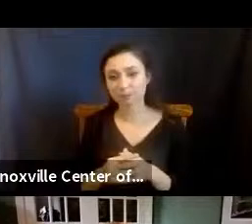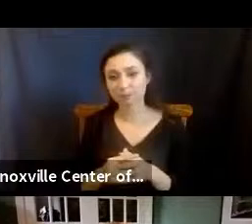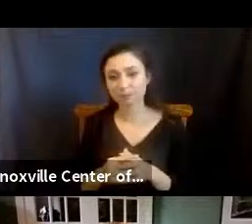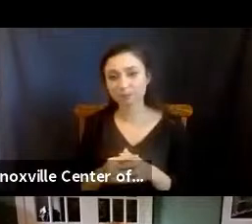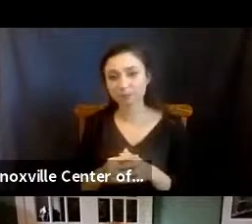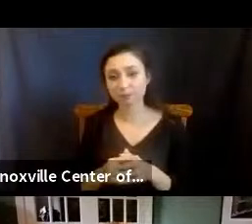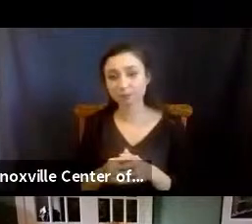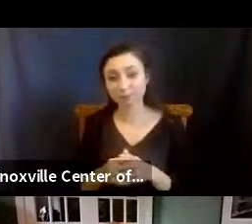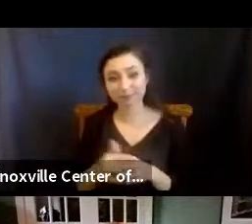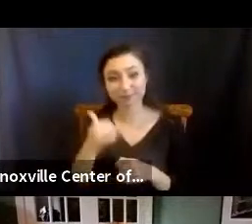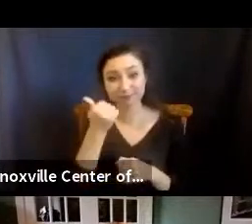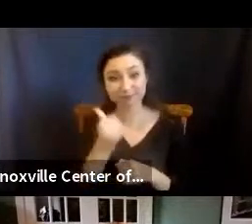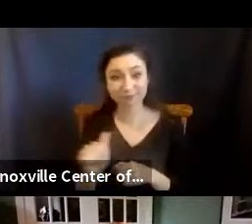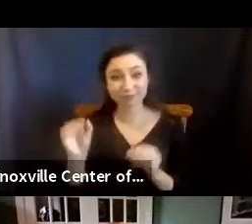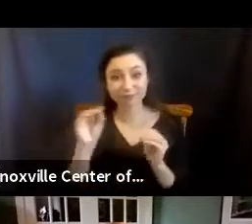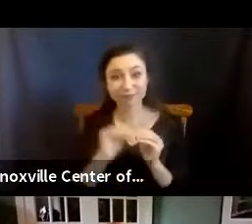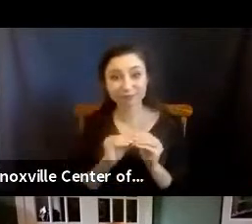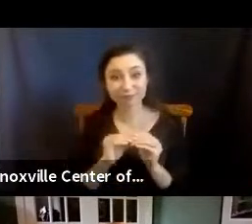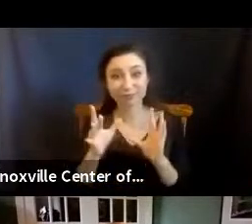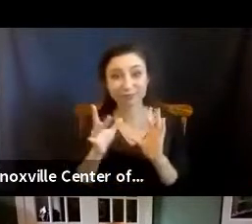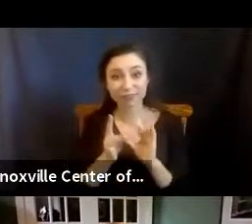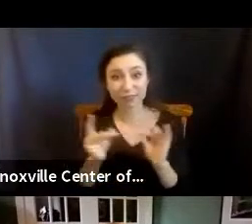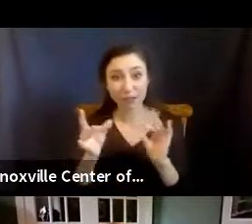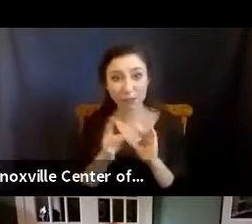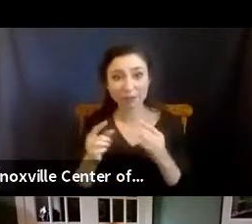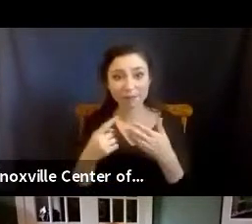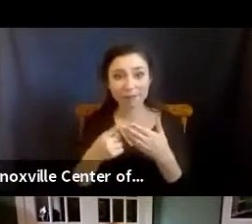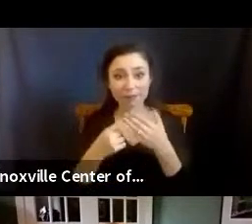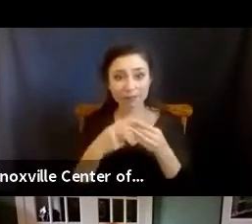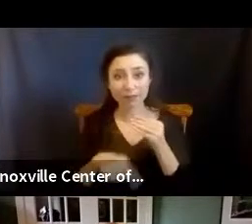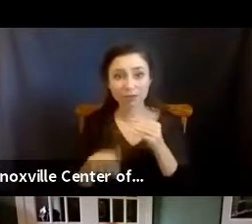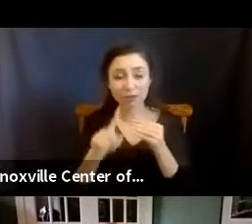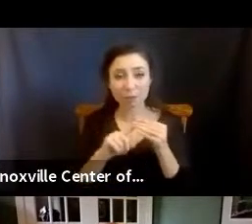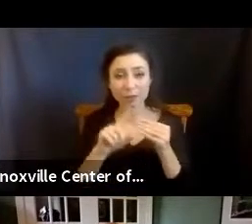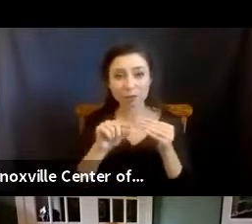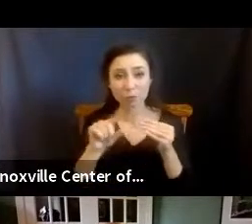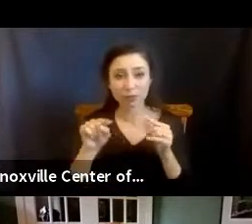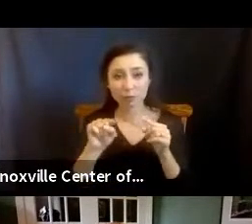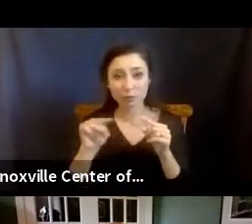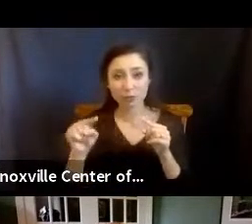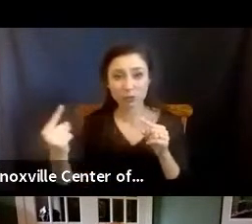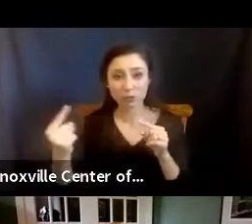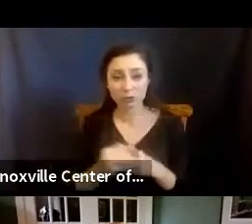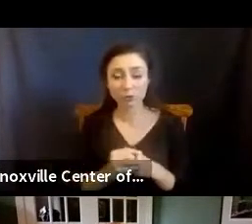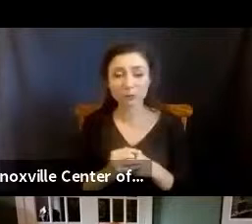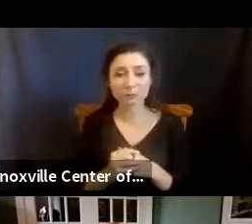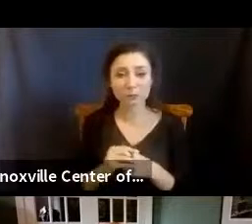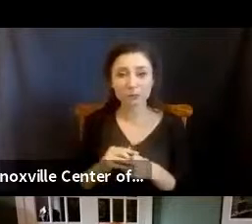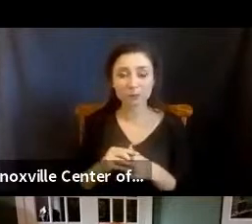Any other comments, points of discussion about 2020-1?